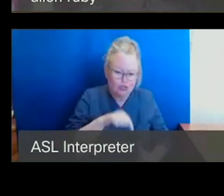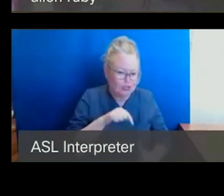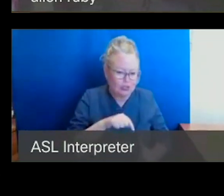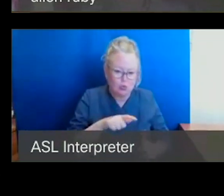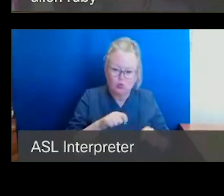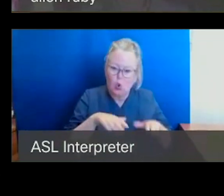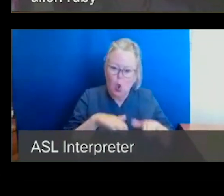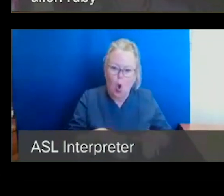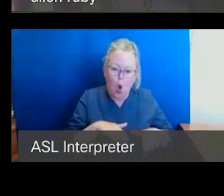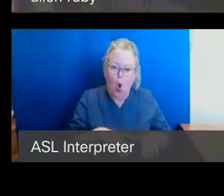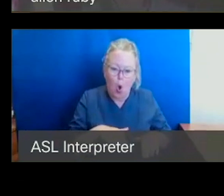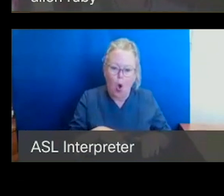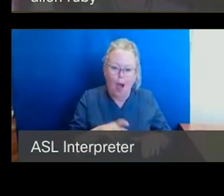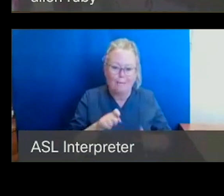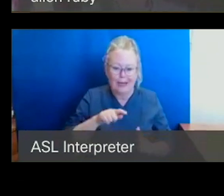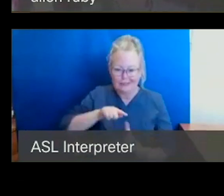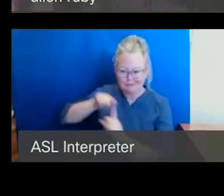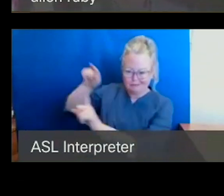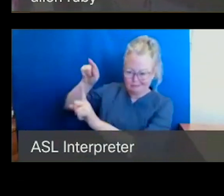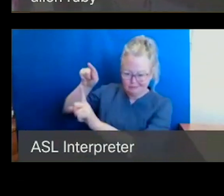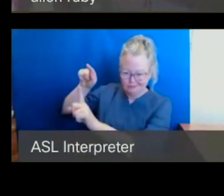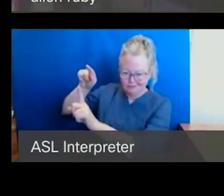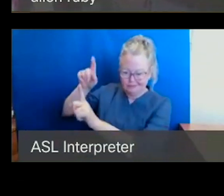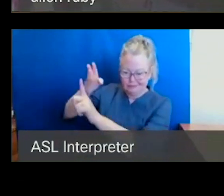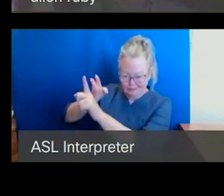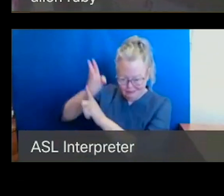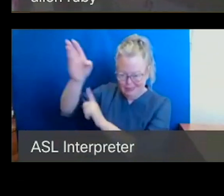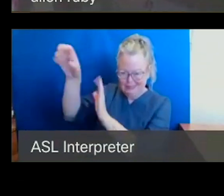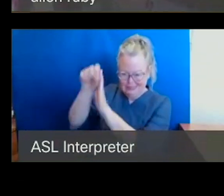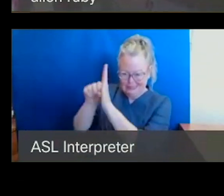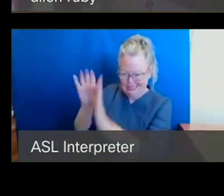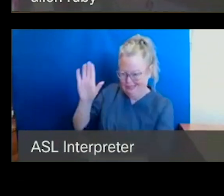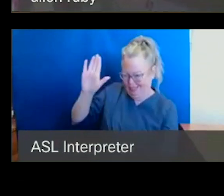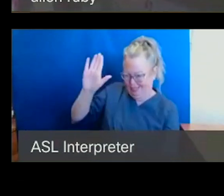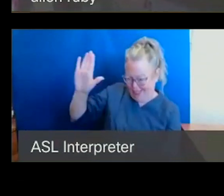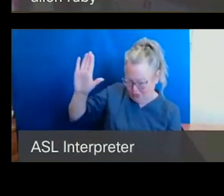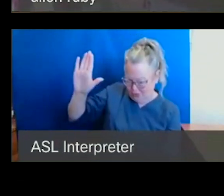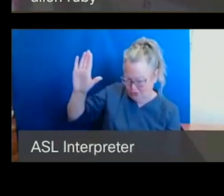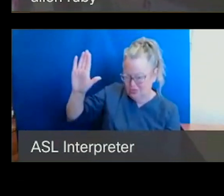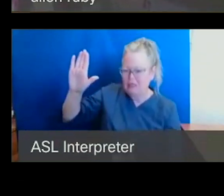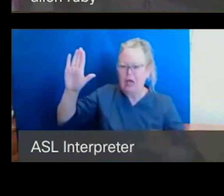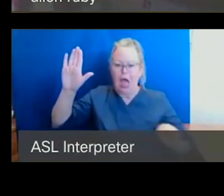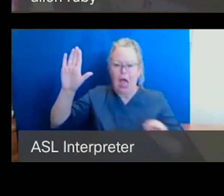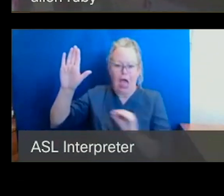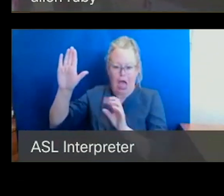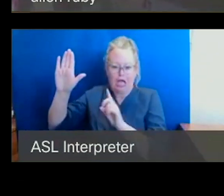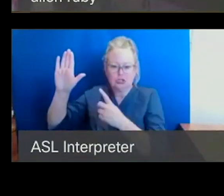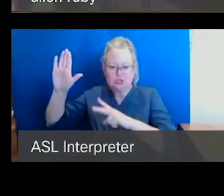the district applied and you were collaborating with them. That would not be acceptable.